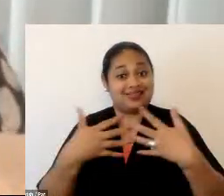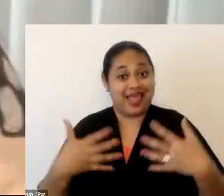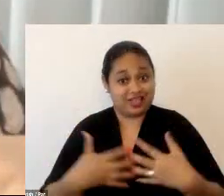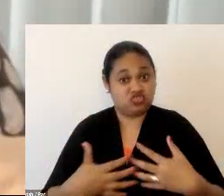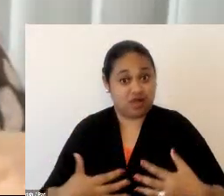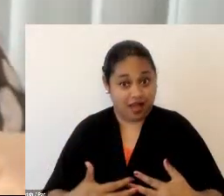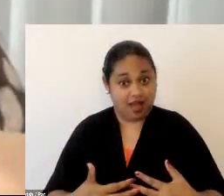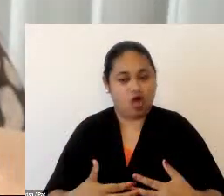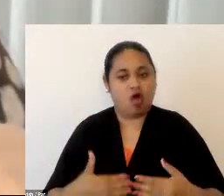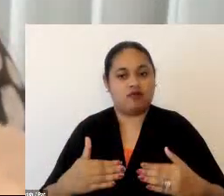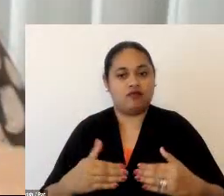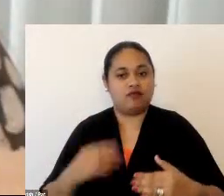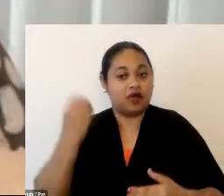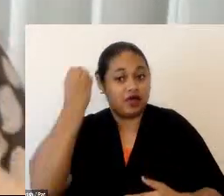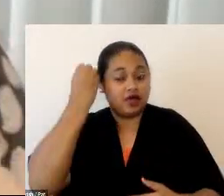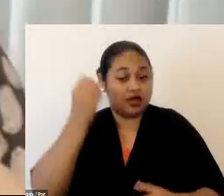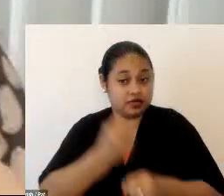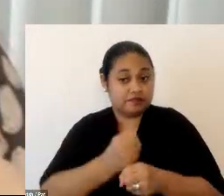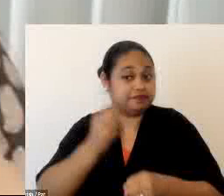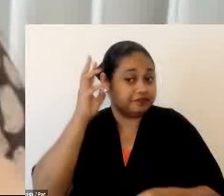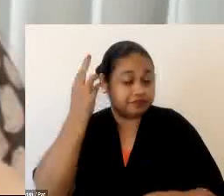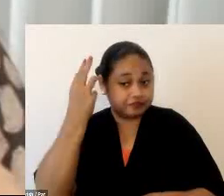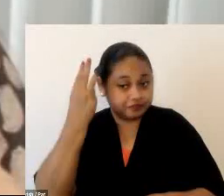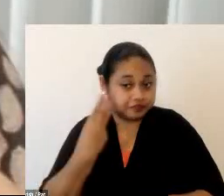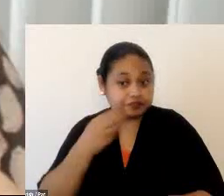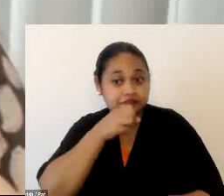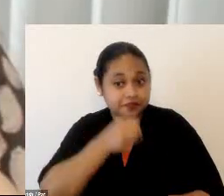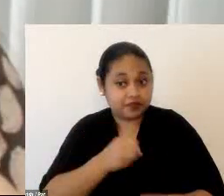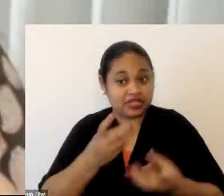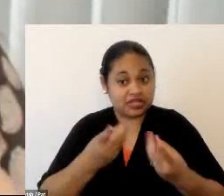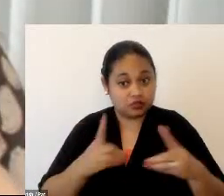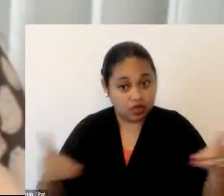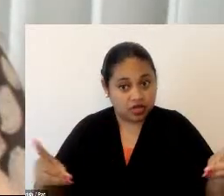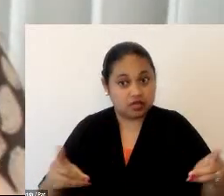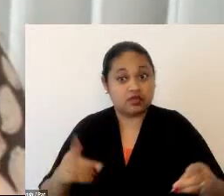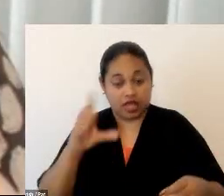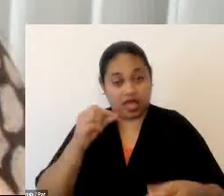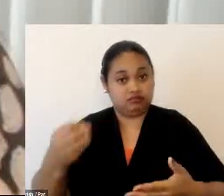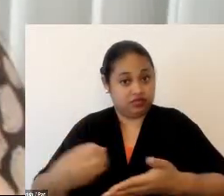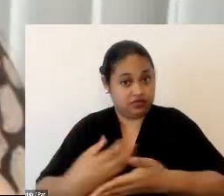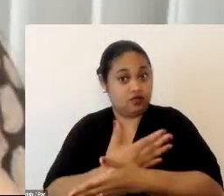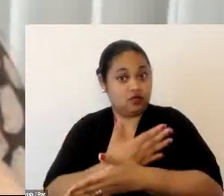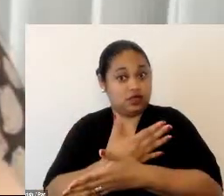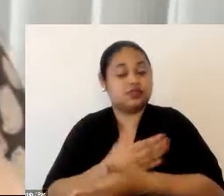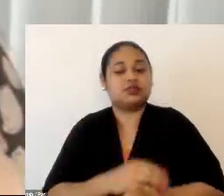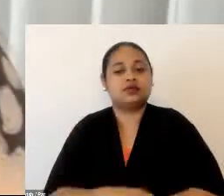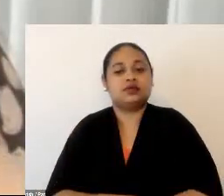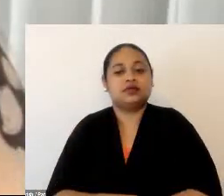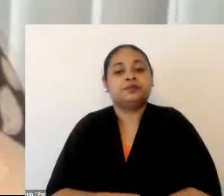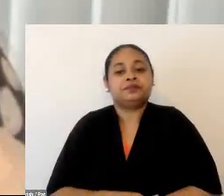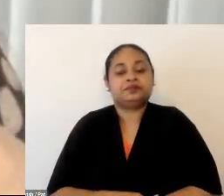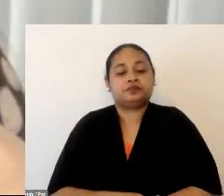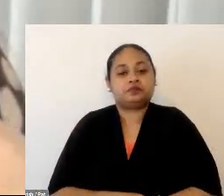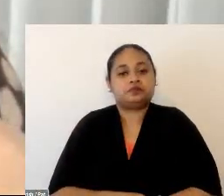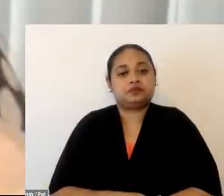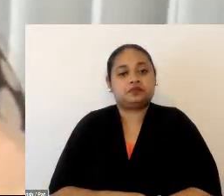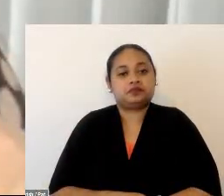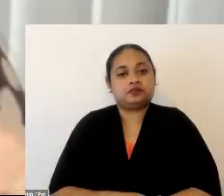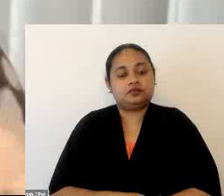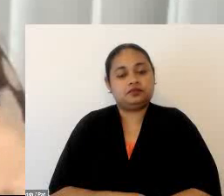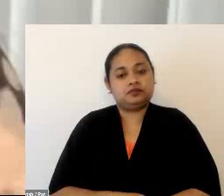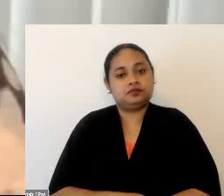gender discrimination that could, you know, that could be impacted here. You know,